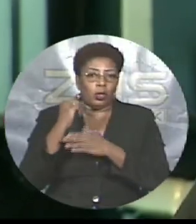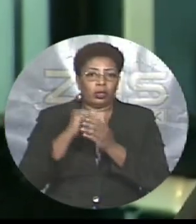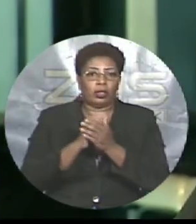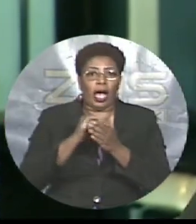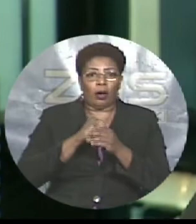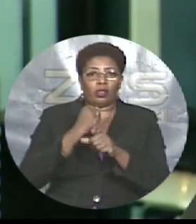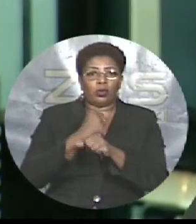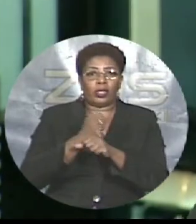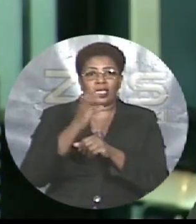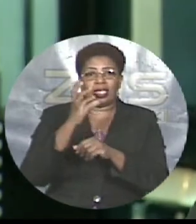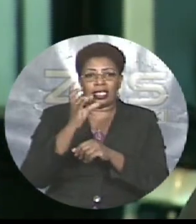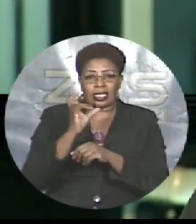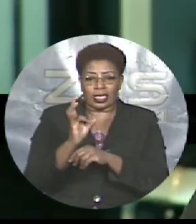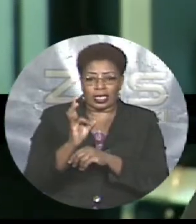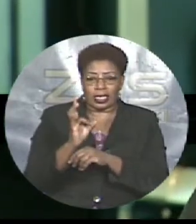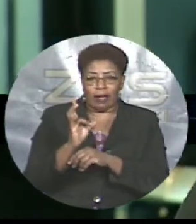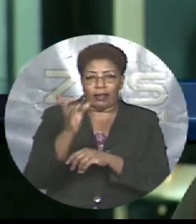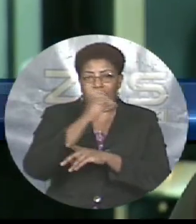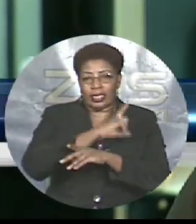out 7 days a week,